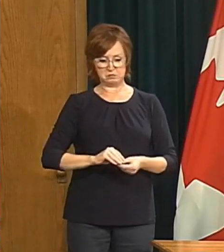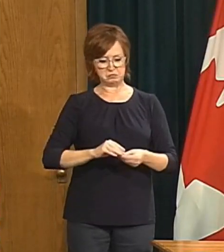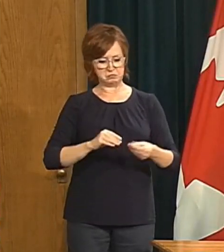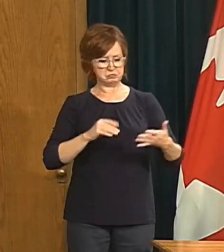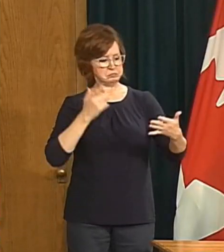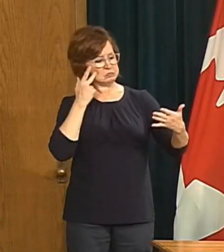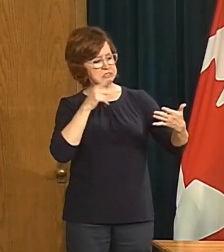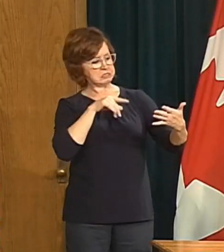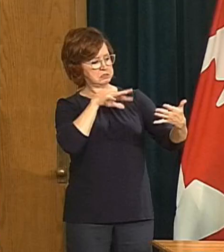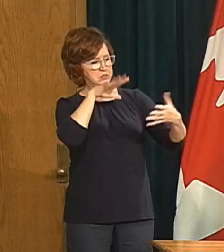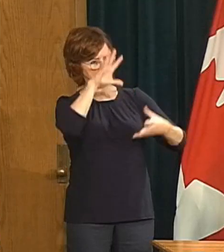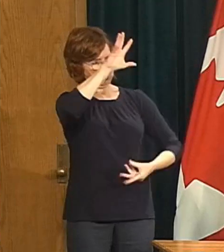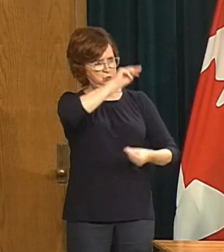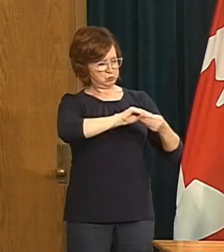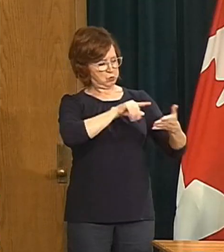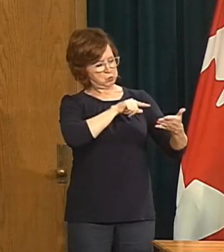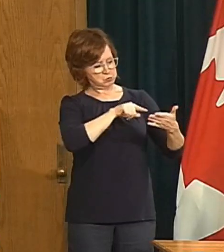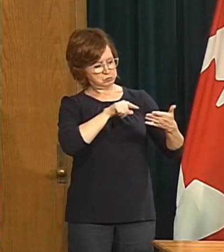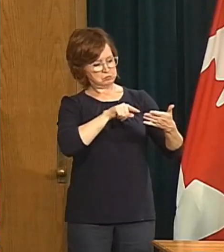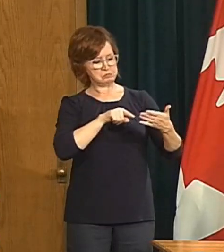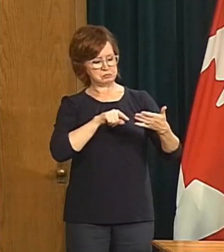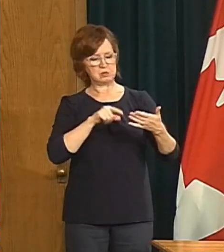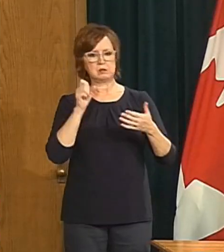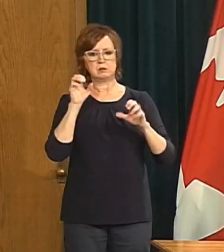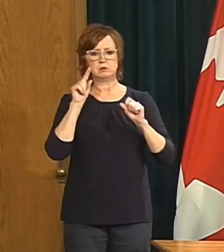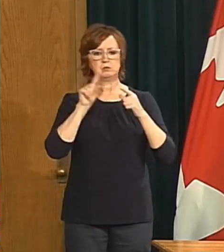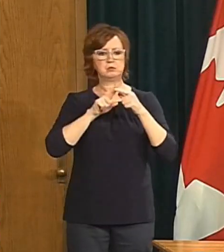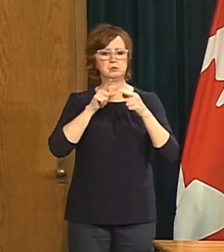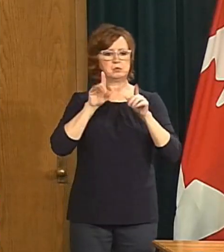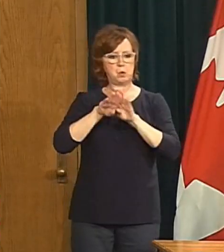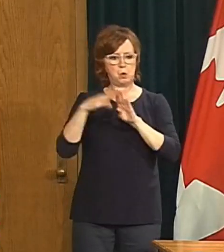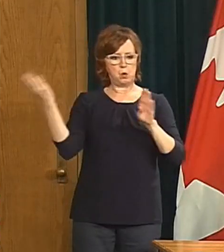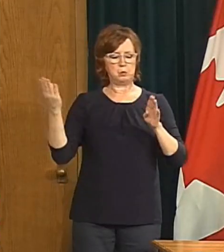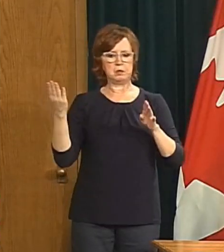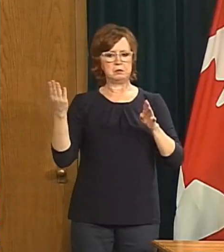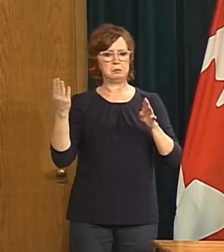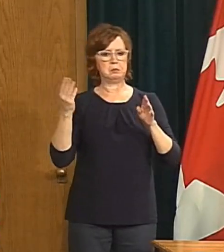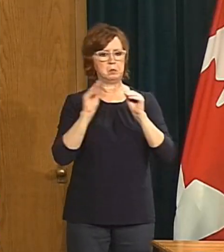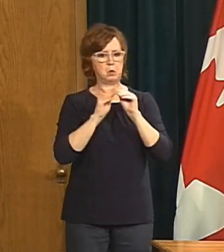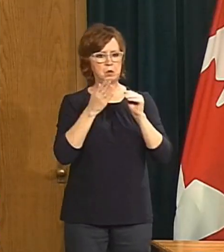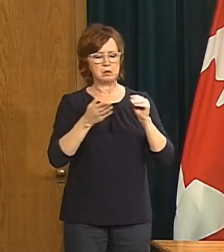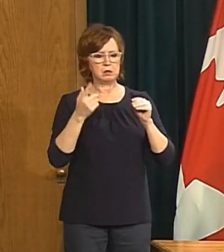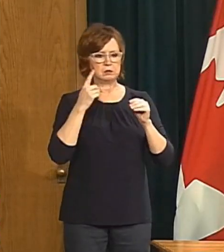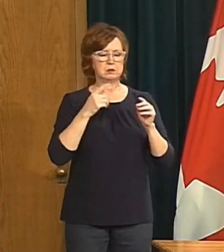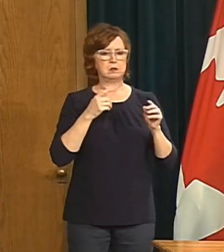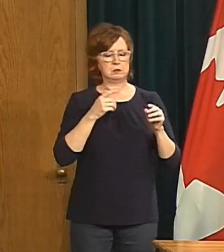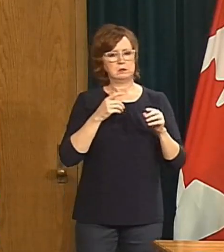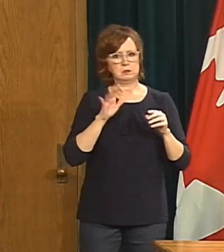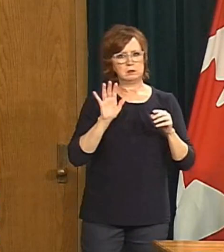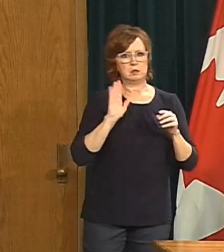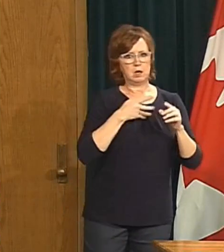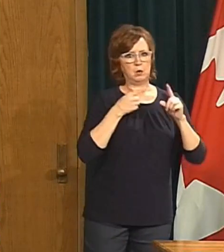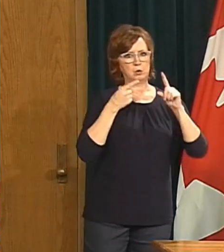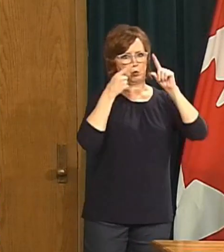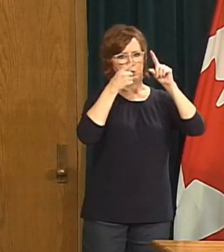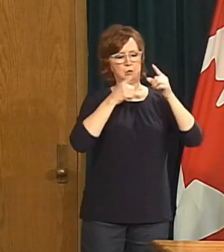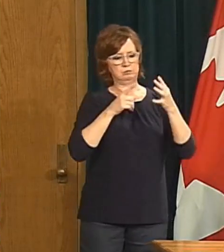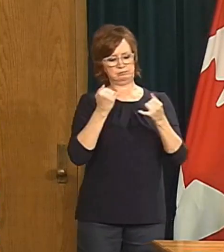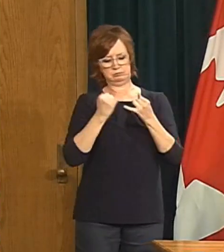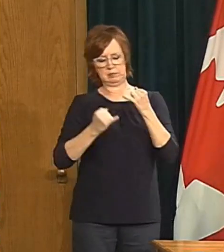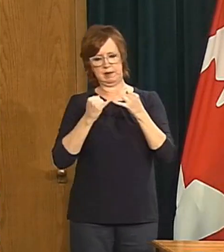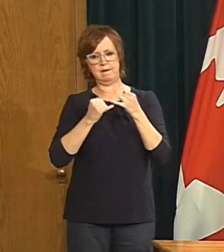going to need to expand that goal further? I think that is the target for the end of the month. As new